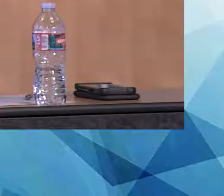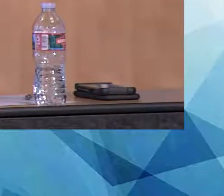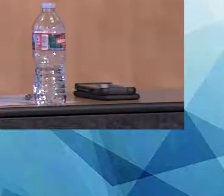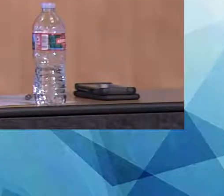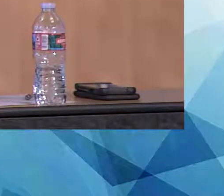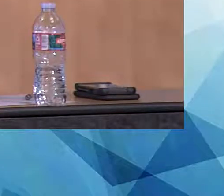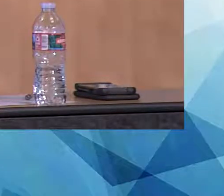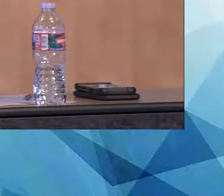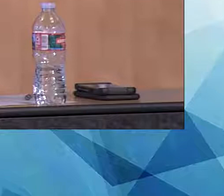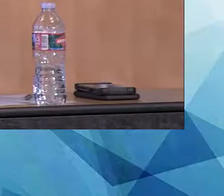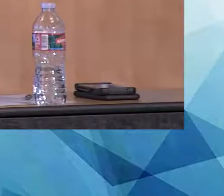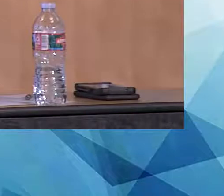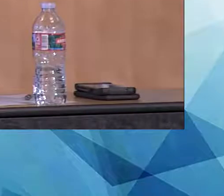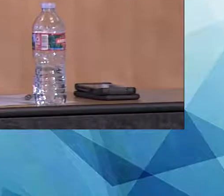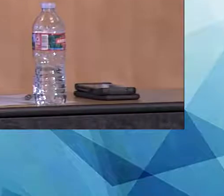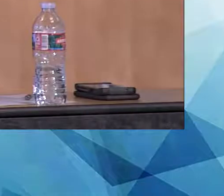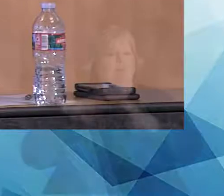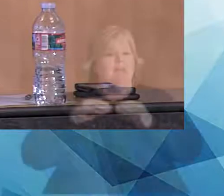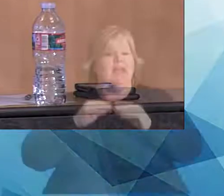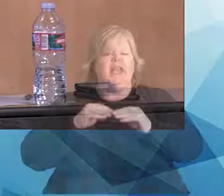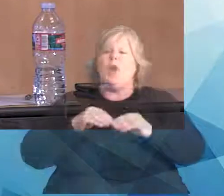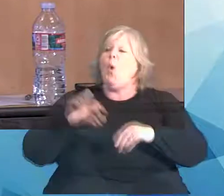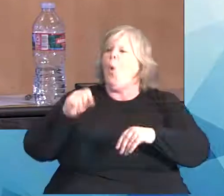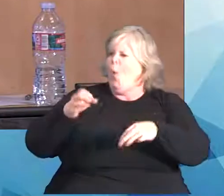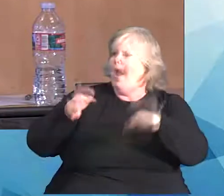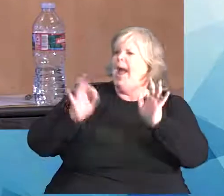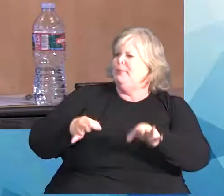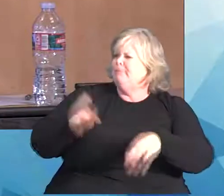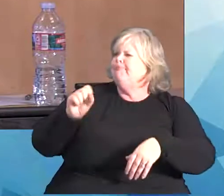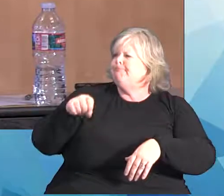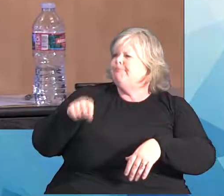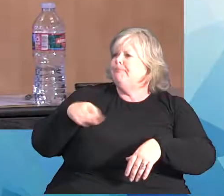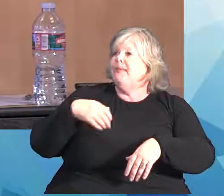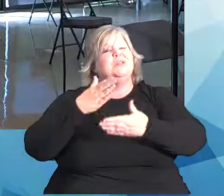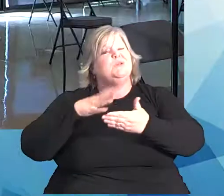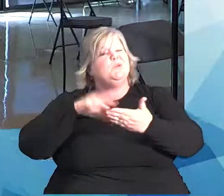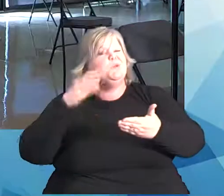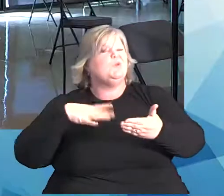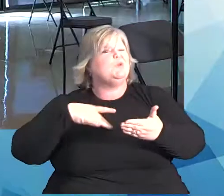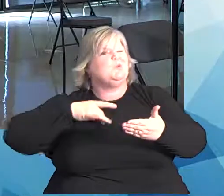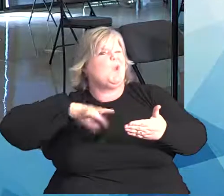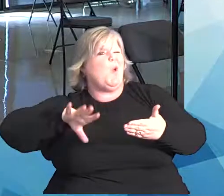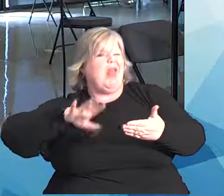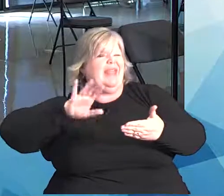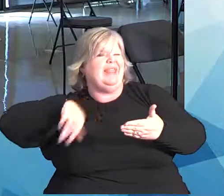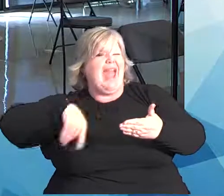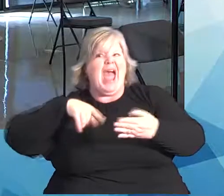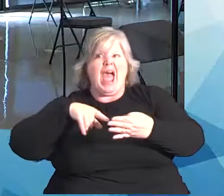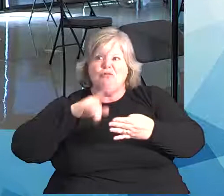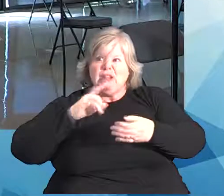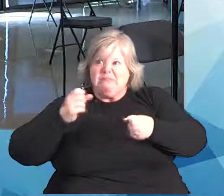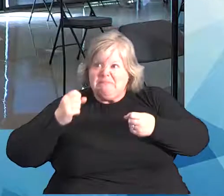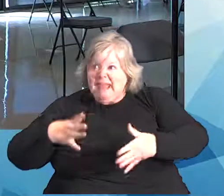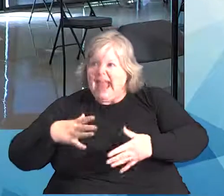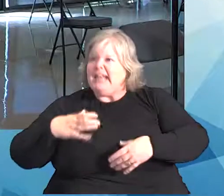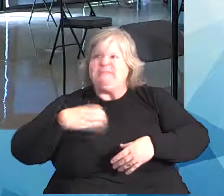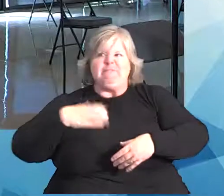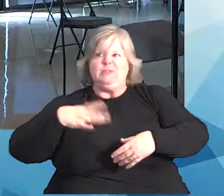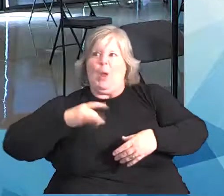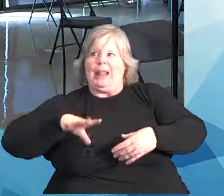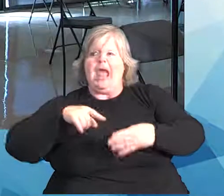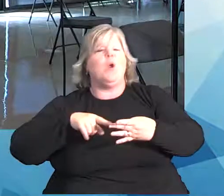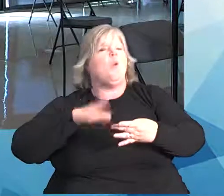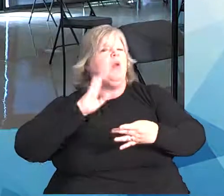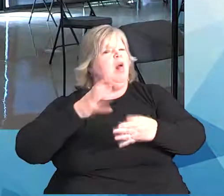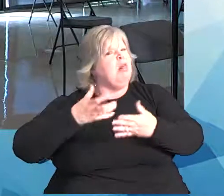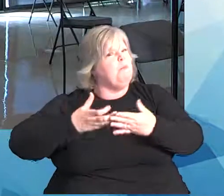that something that's potential? Absolutely. So our annual student survey is something students will pull that item and replace it with something they